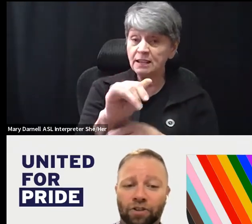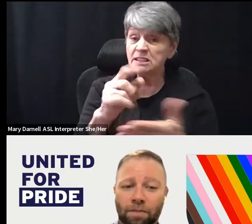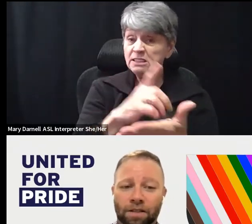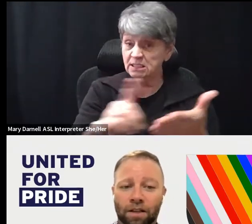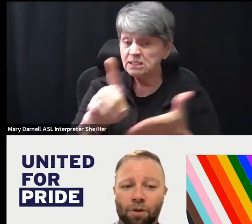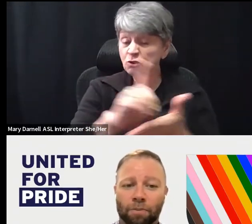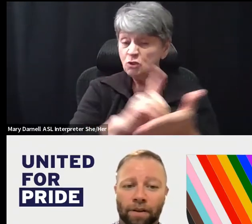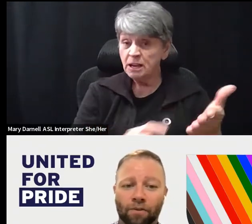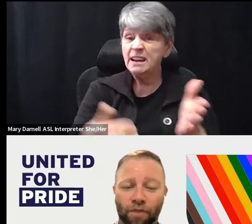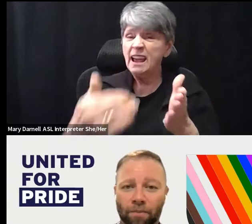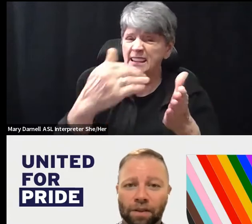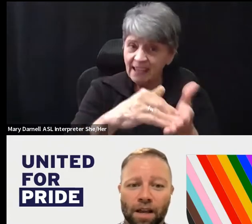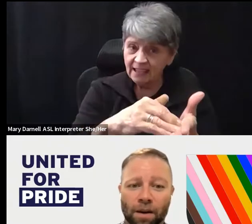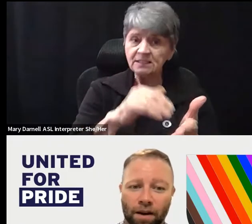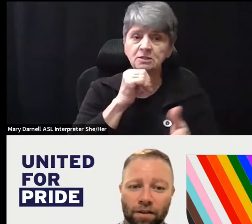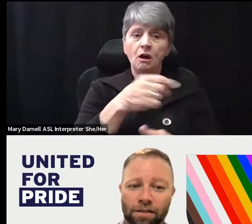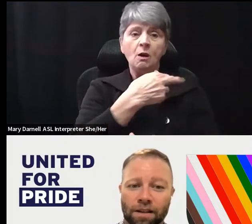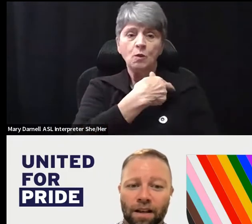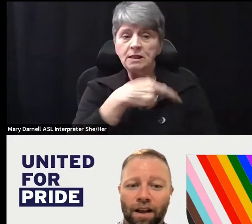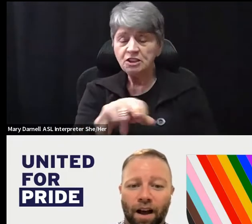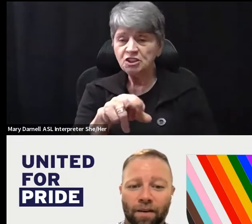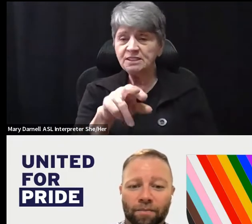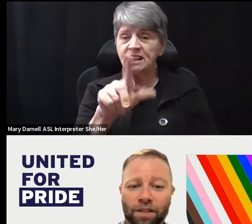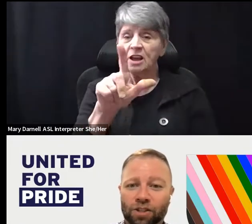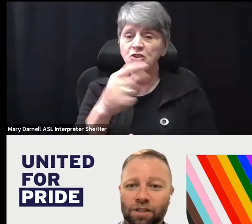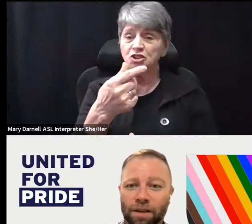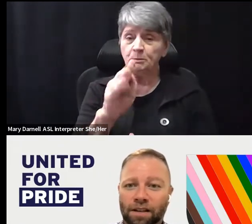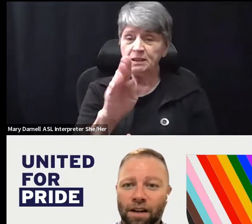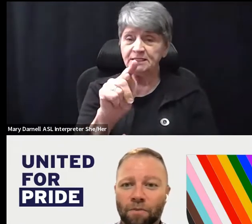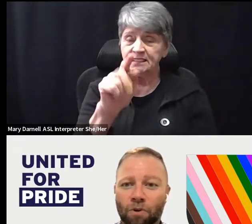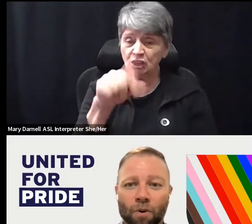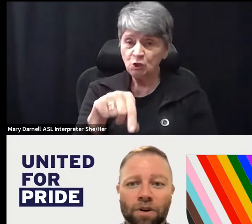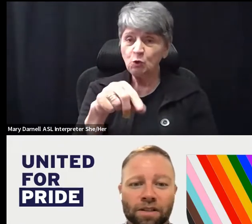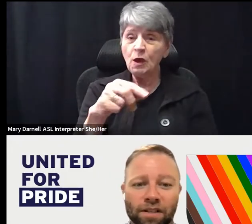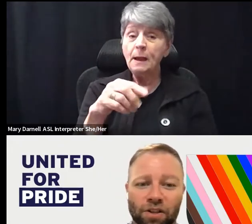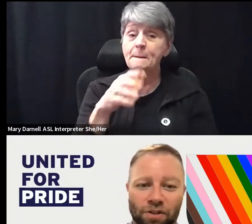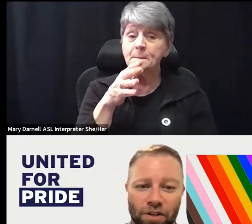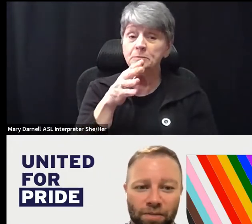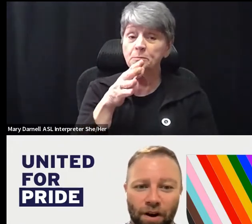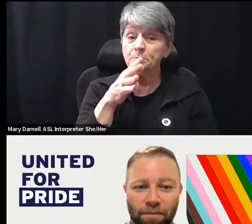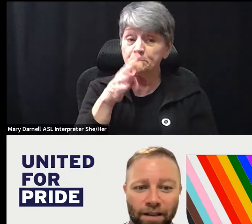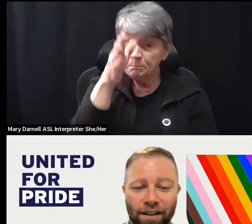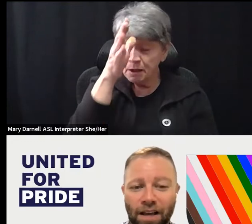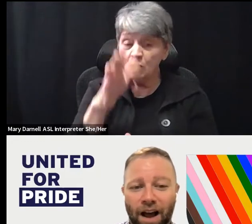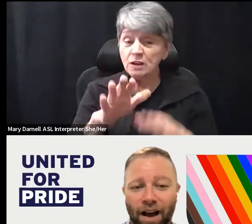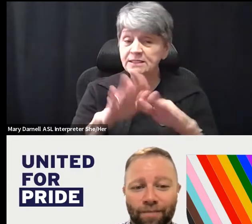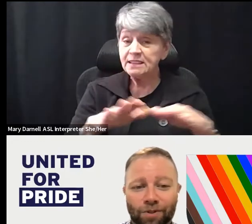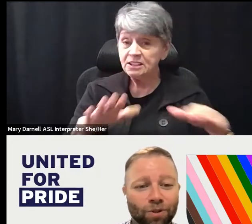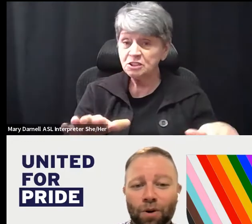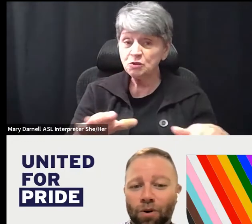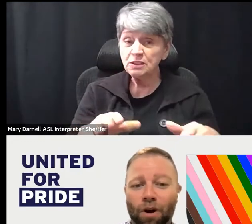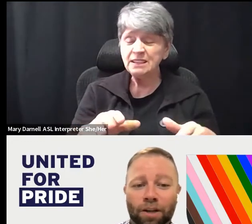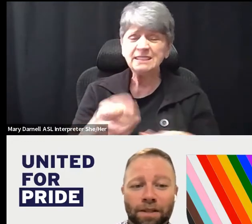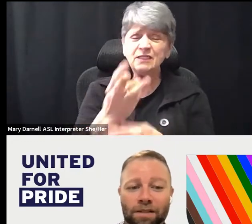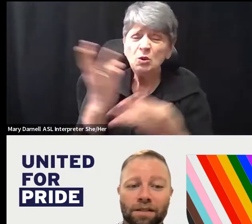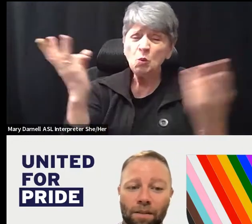and LGBTQ+ families and parents. This just makes it an even more important decision during this Pride Month. So